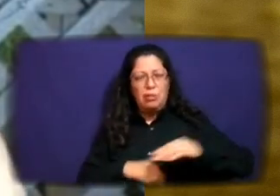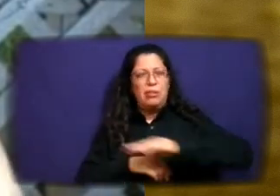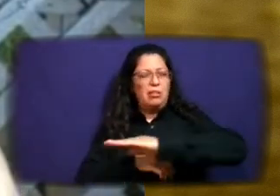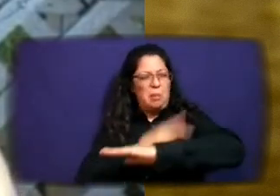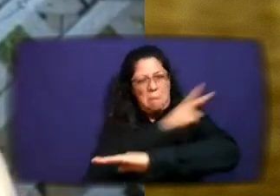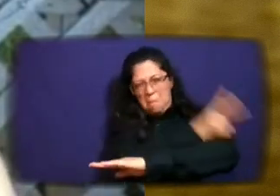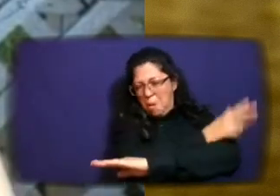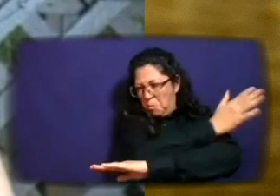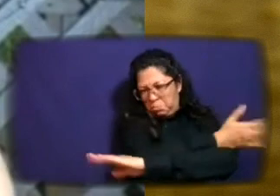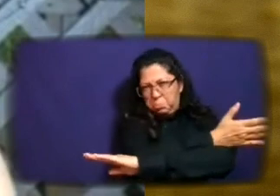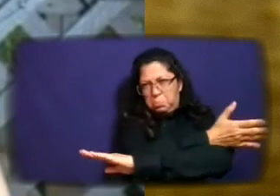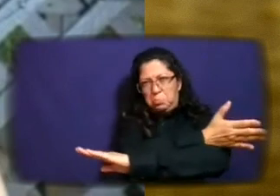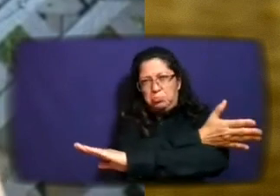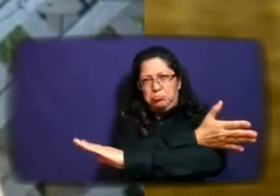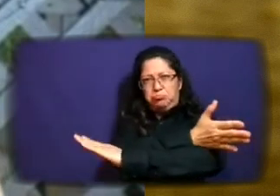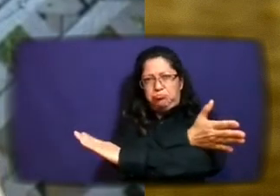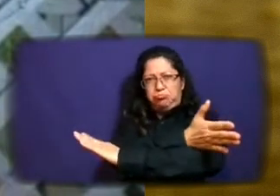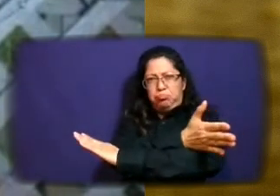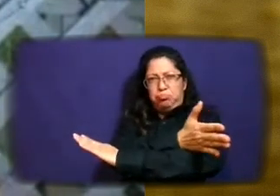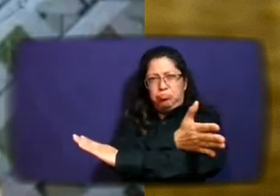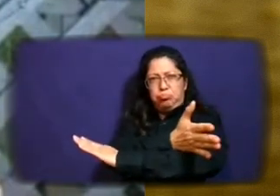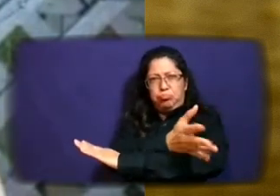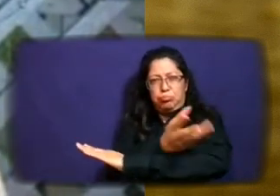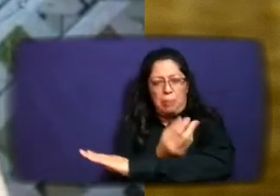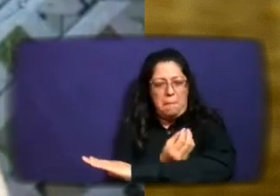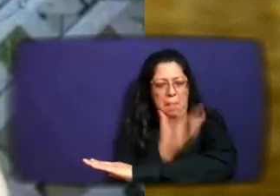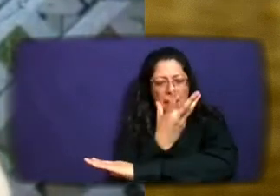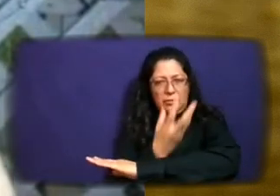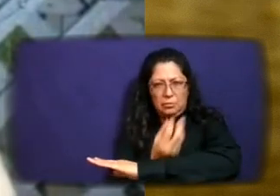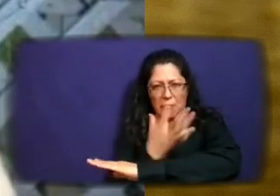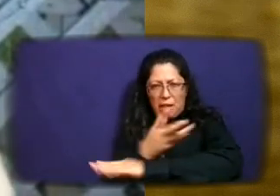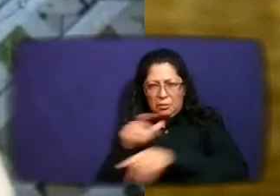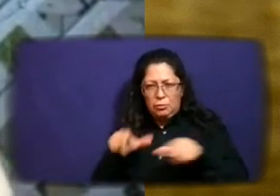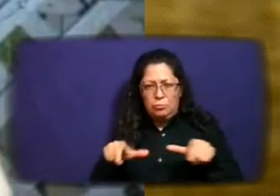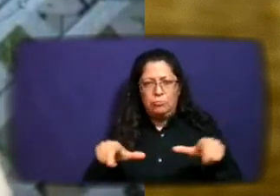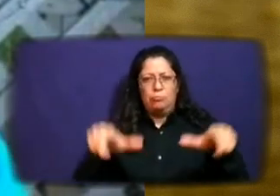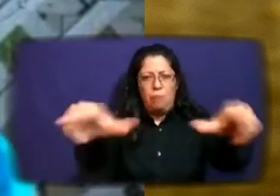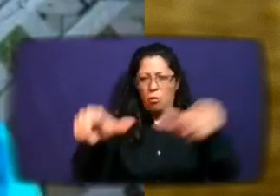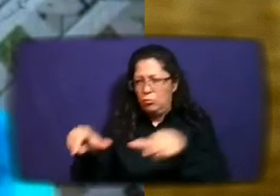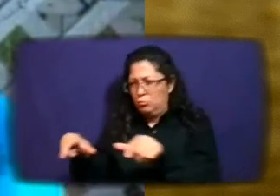uprooted the plants, rows and rows of